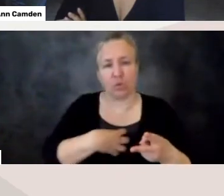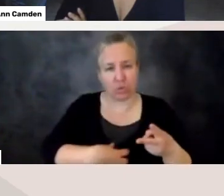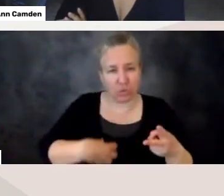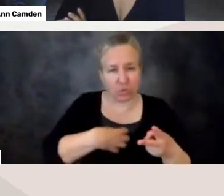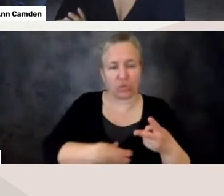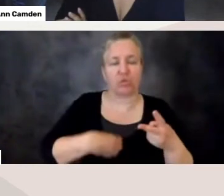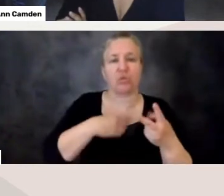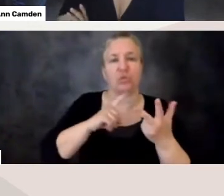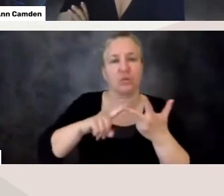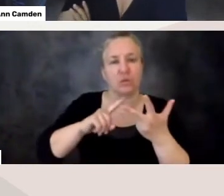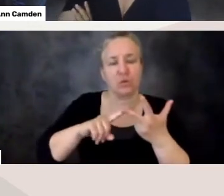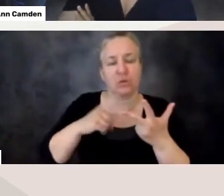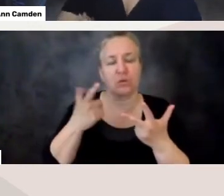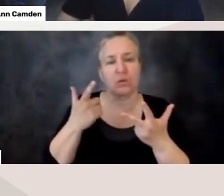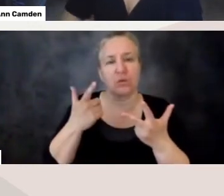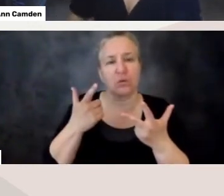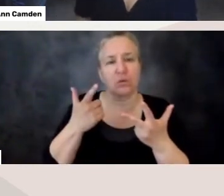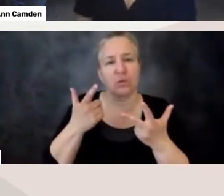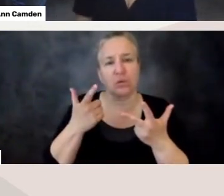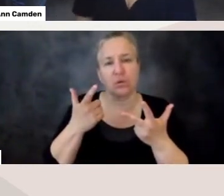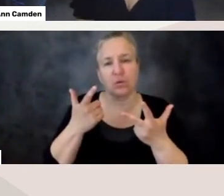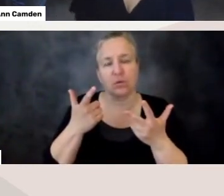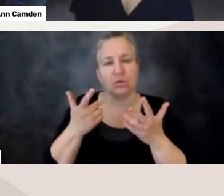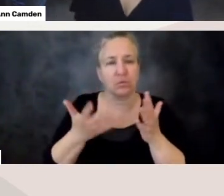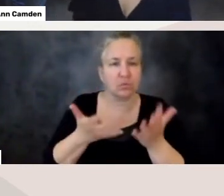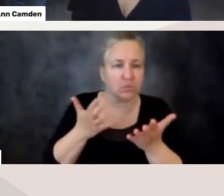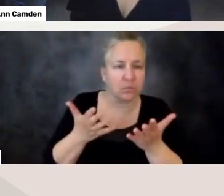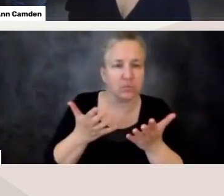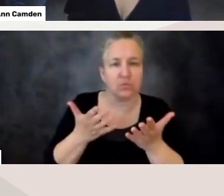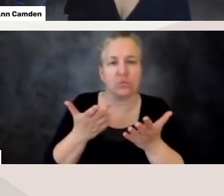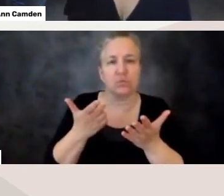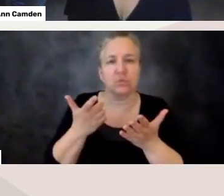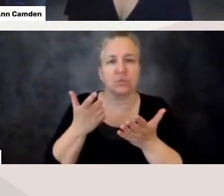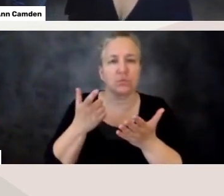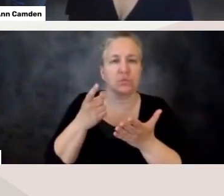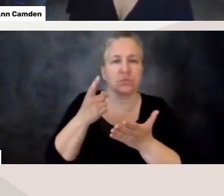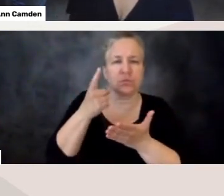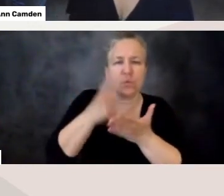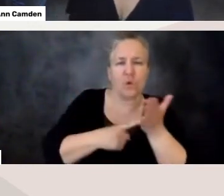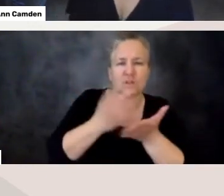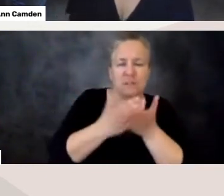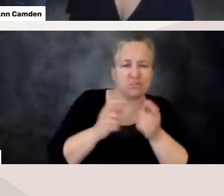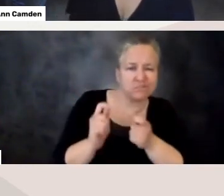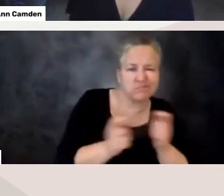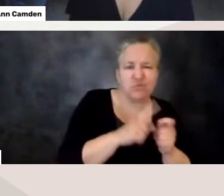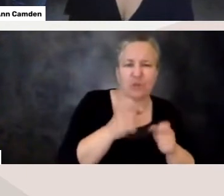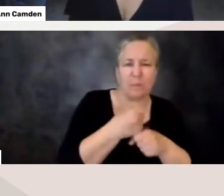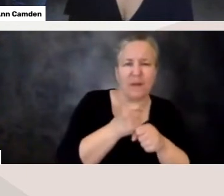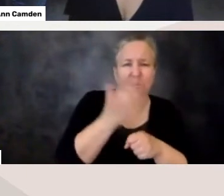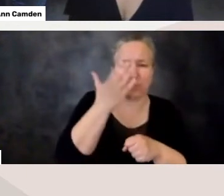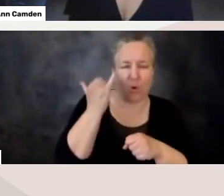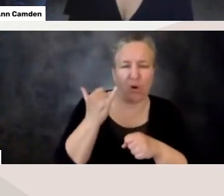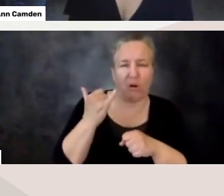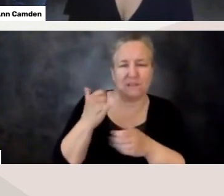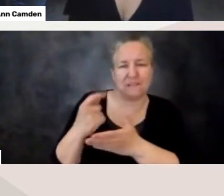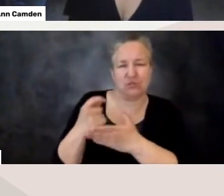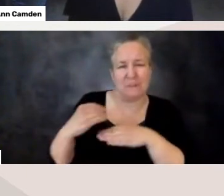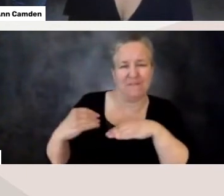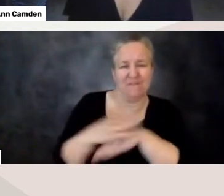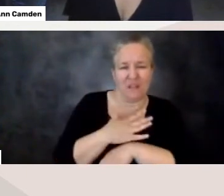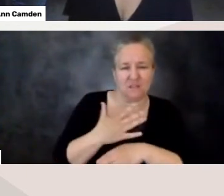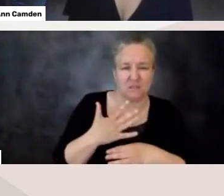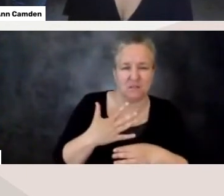nausea. What are some adjustments that you've had to make as a result of side effects from your treatment?